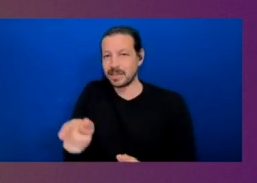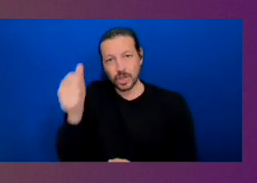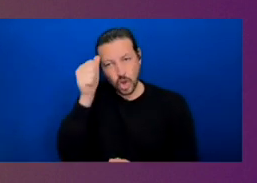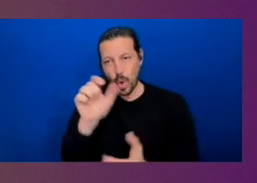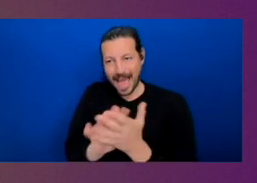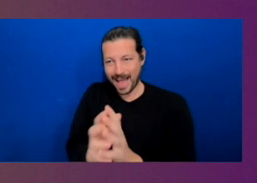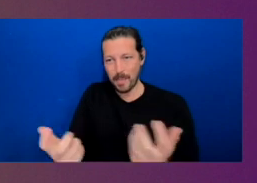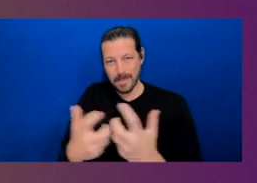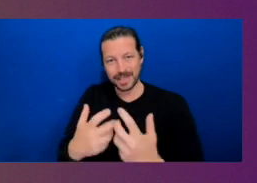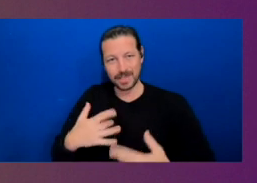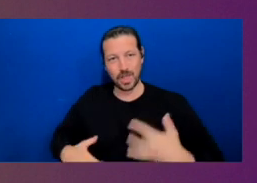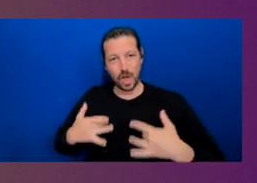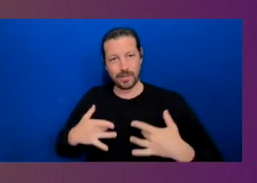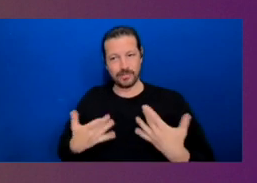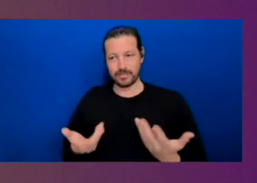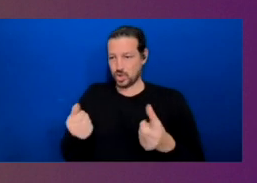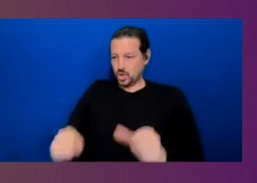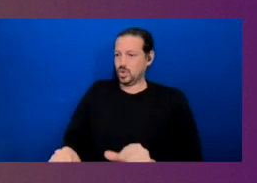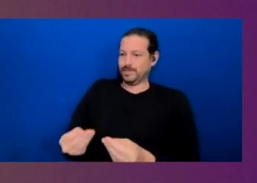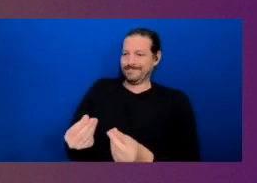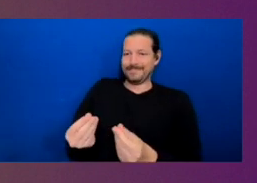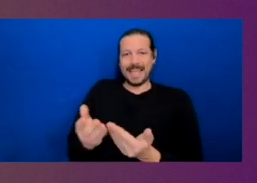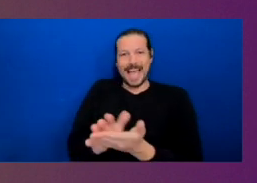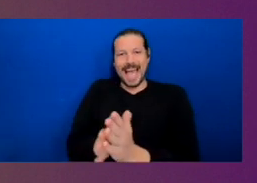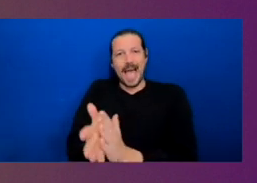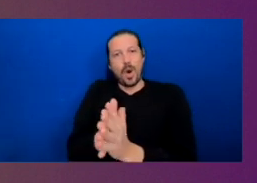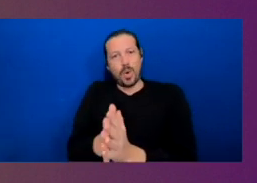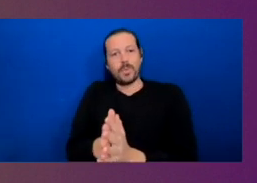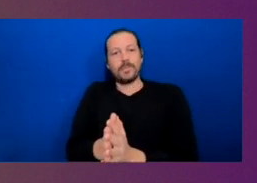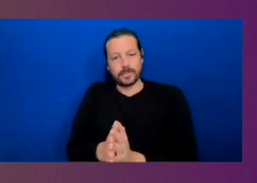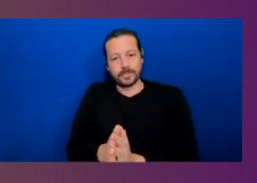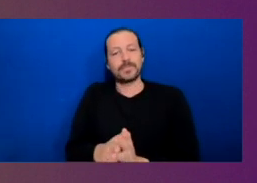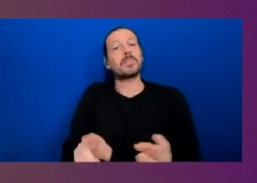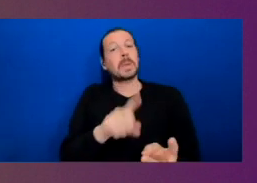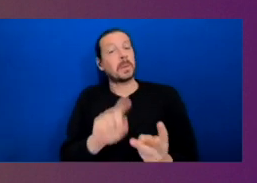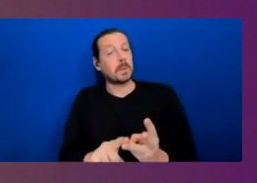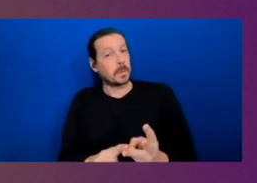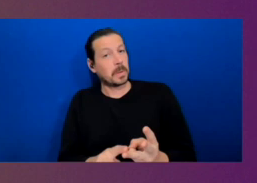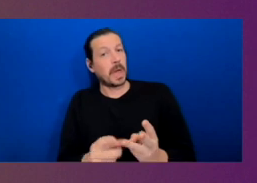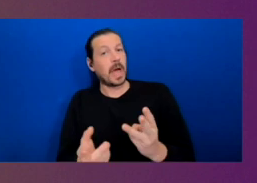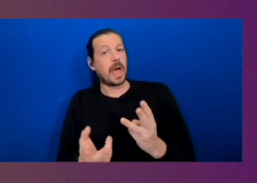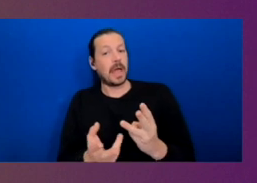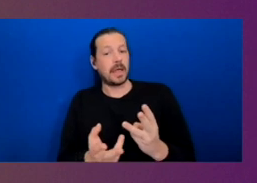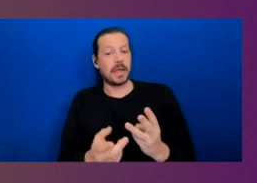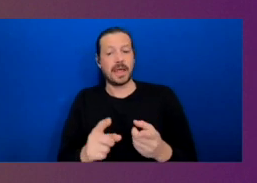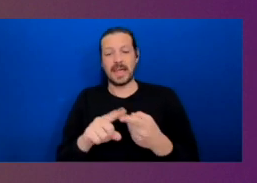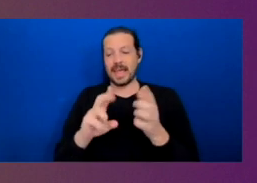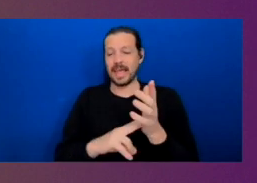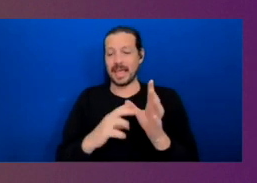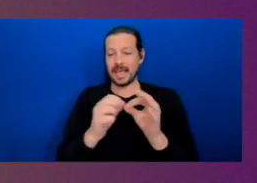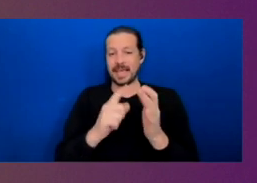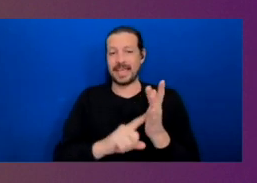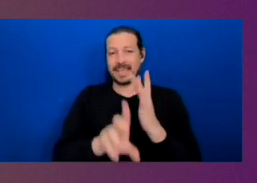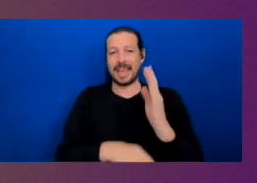that usage is, and you need user expertise into it. And then there's actually an enabling expertise, which is an interesting one that's